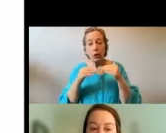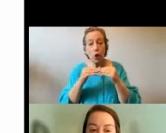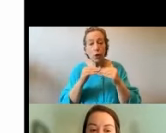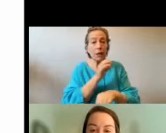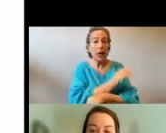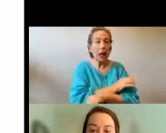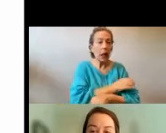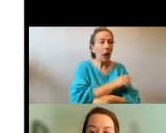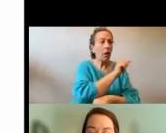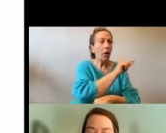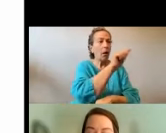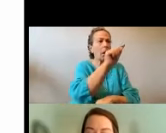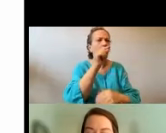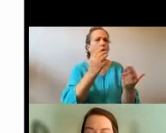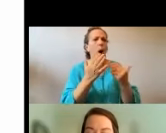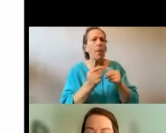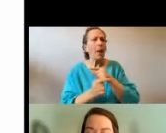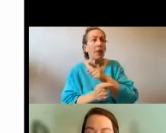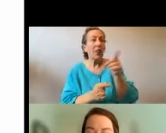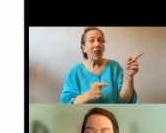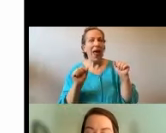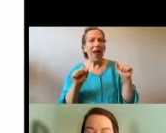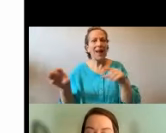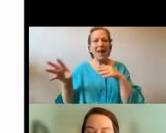that may be able to take similar cases.